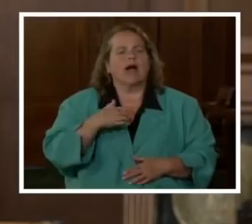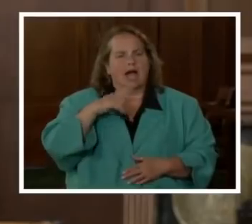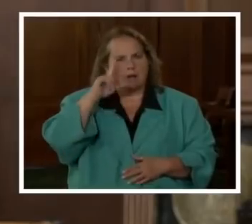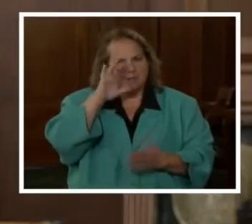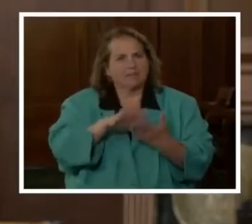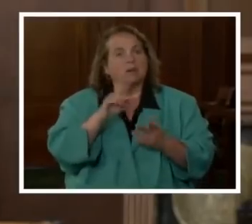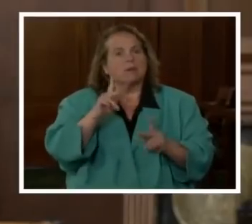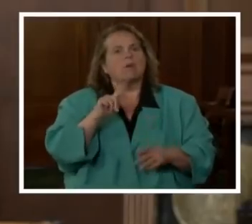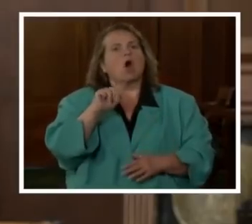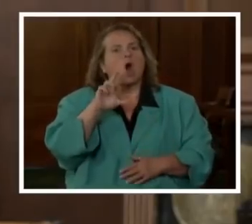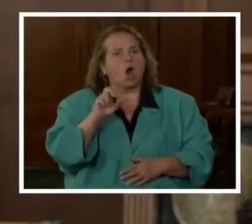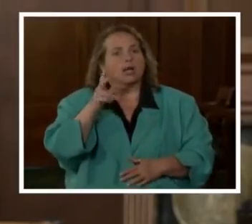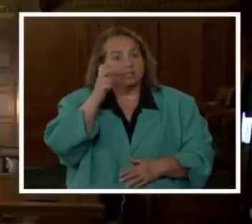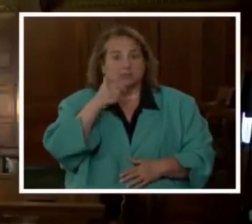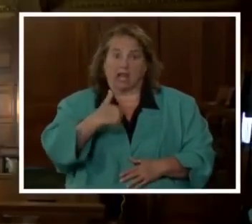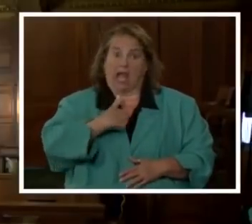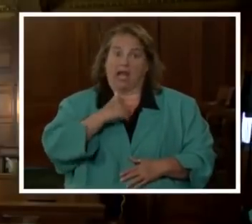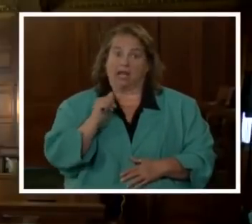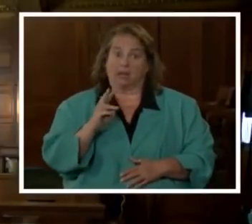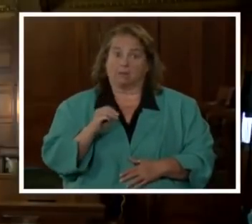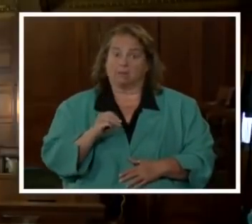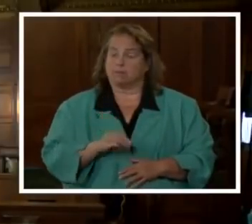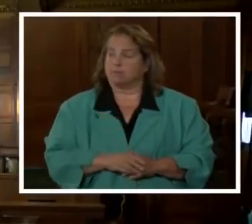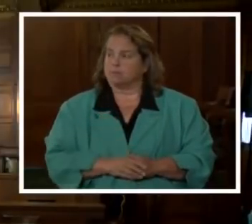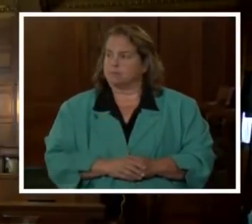are listening. I certainly am. Morgan.